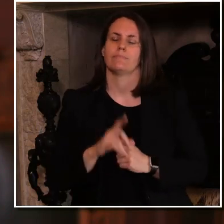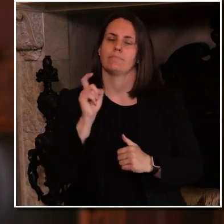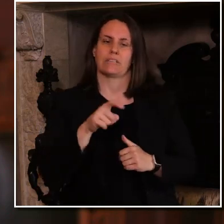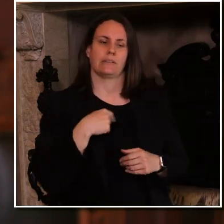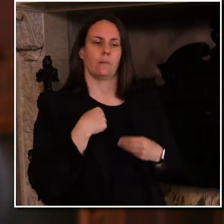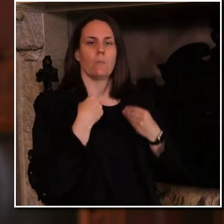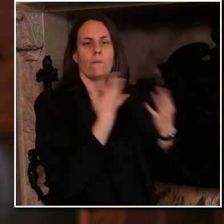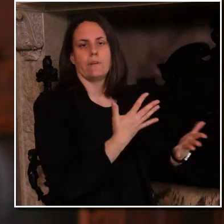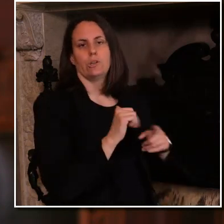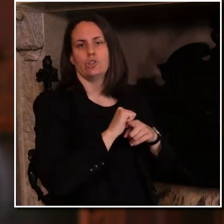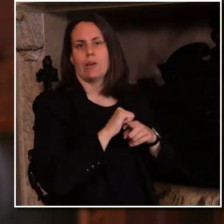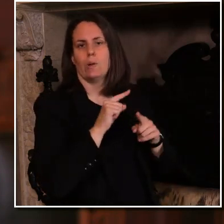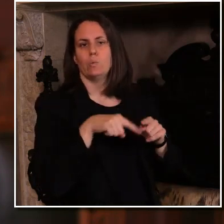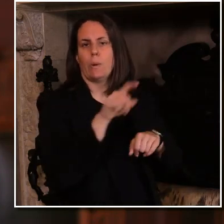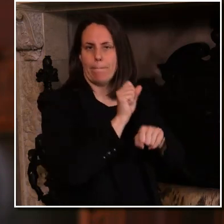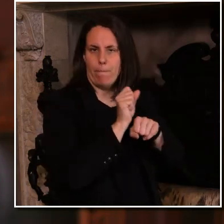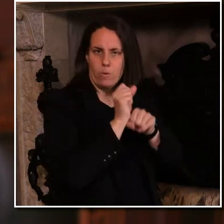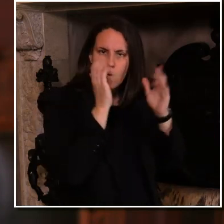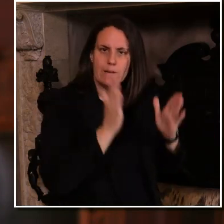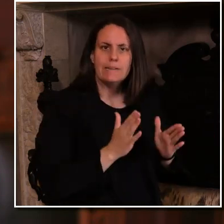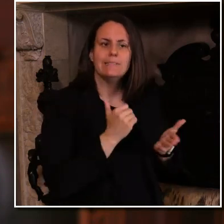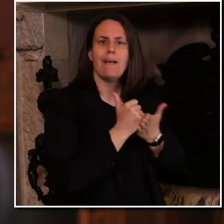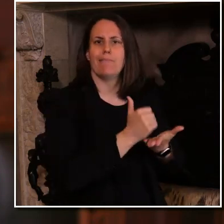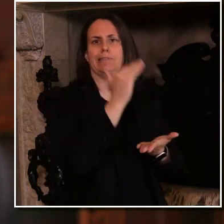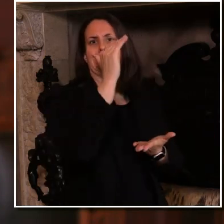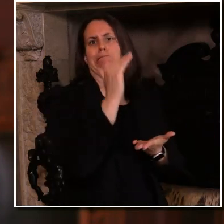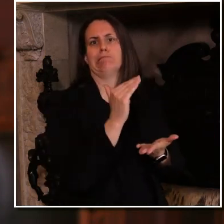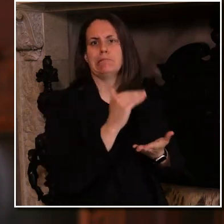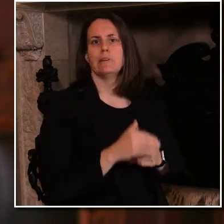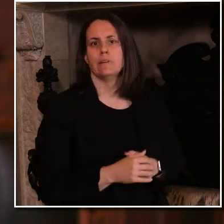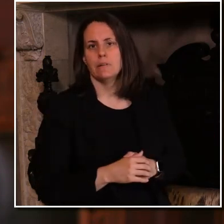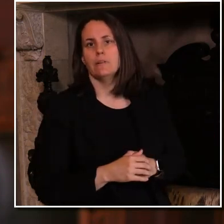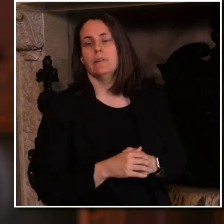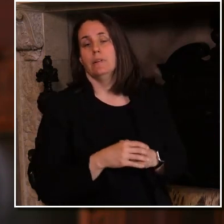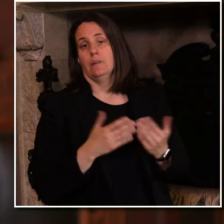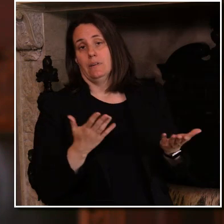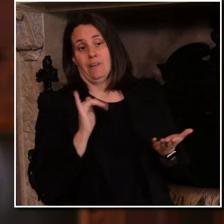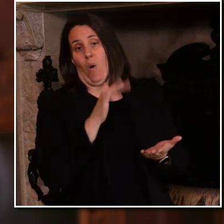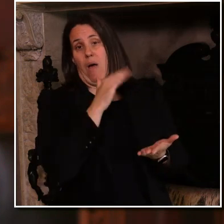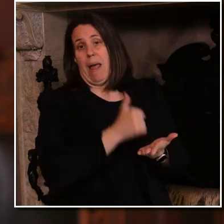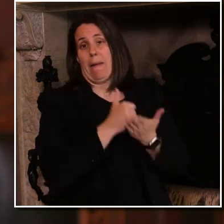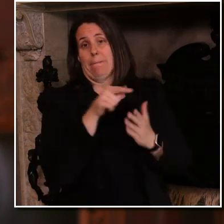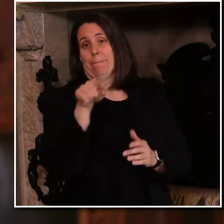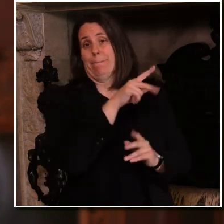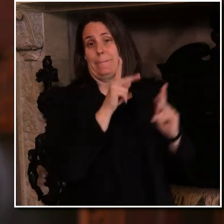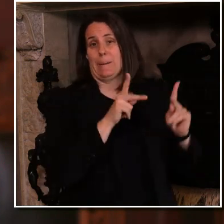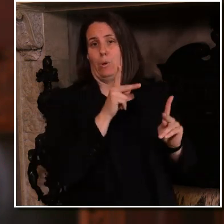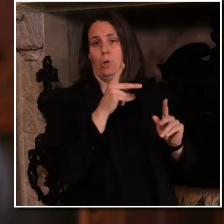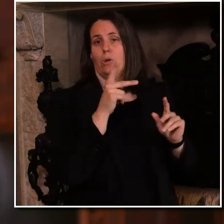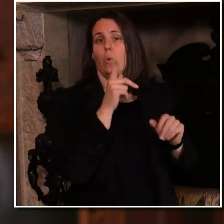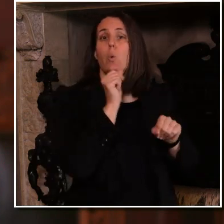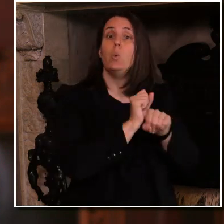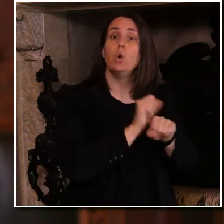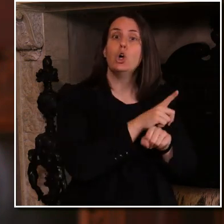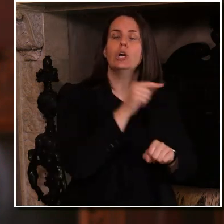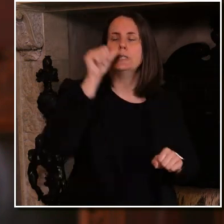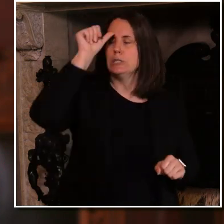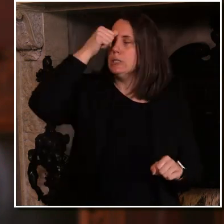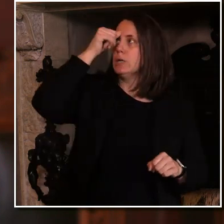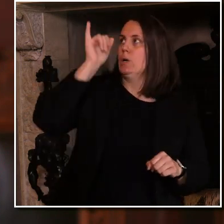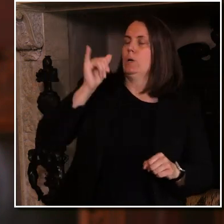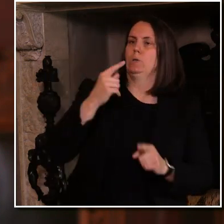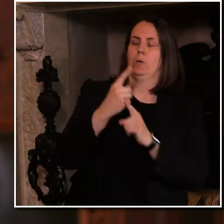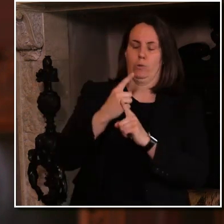additional trainings and reminders to folks to help them make sure that they are implementing these kind of